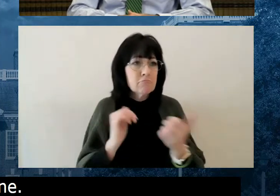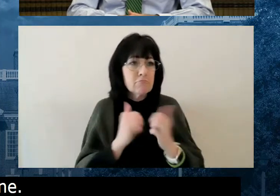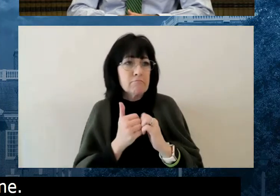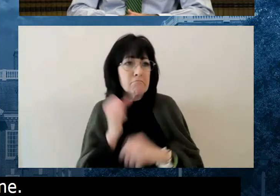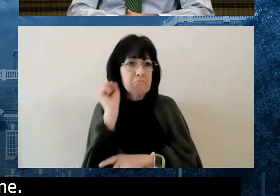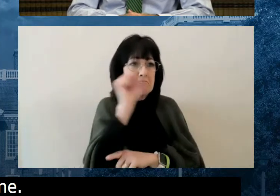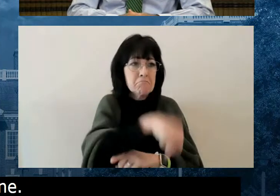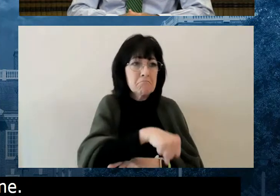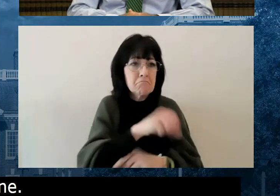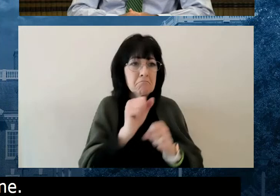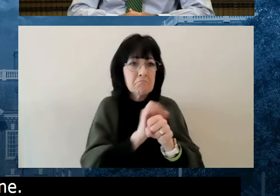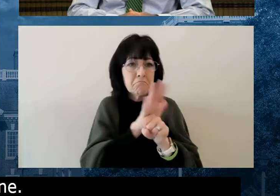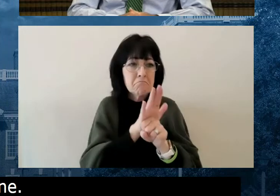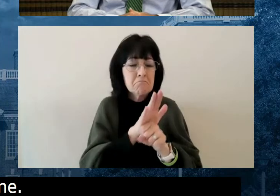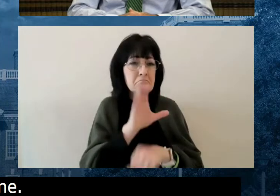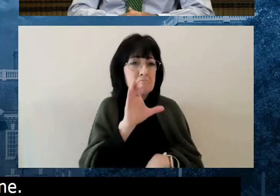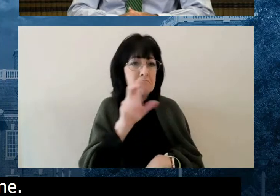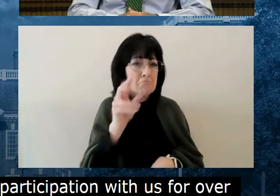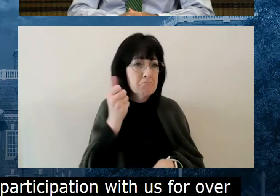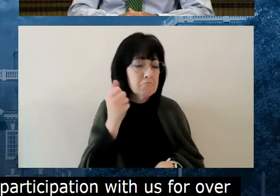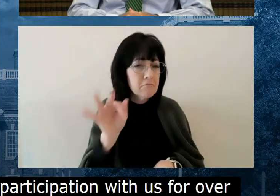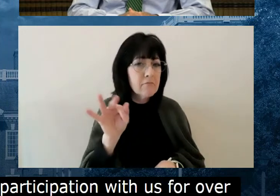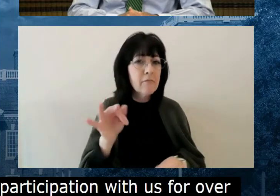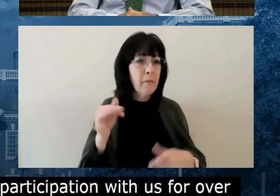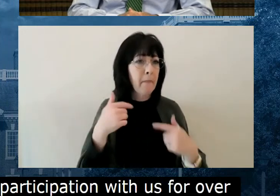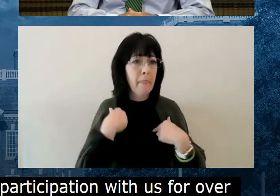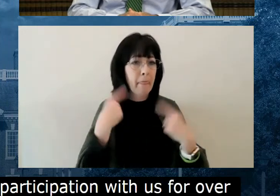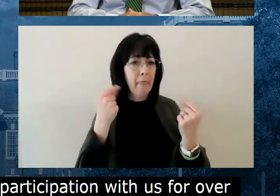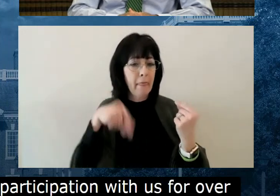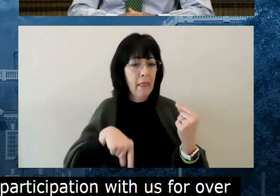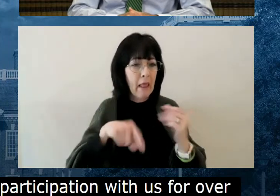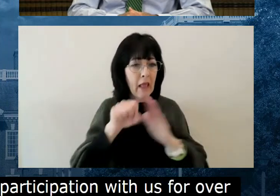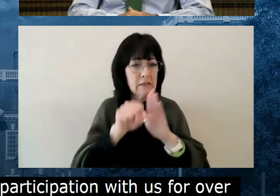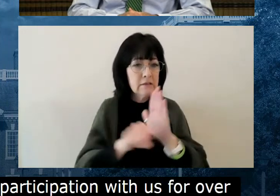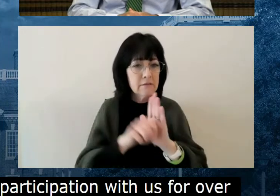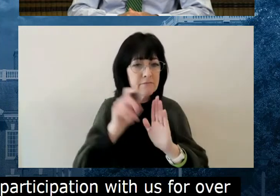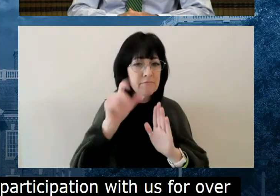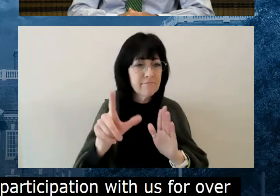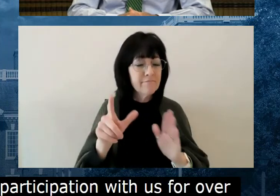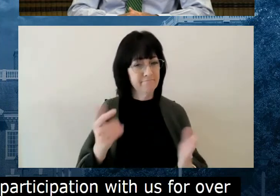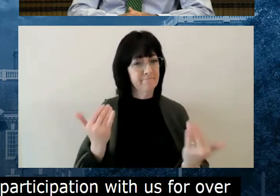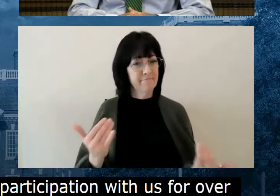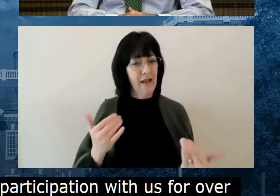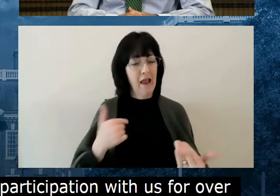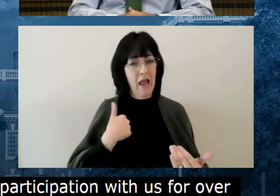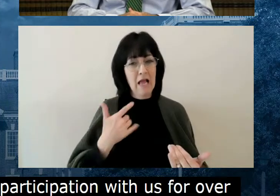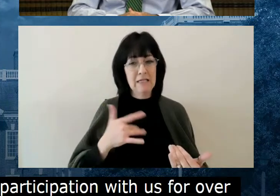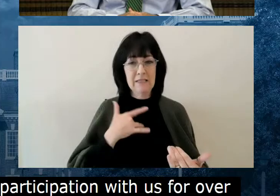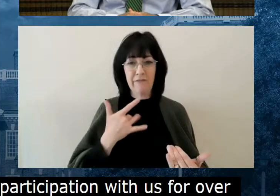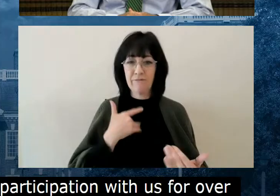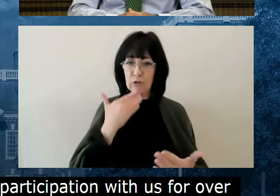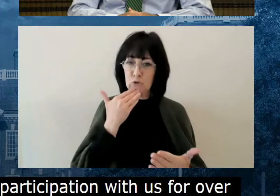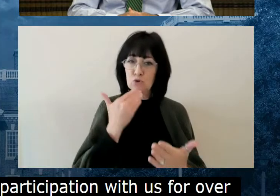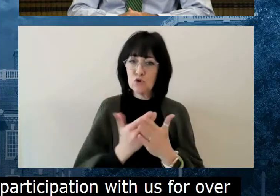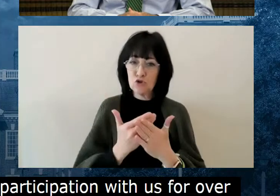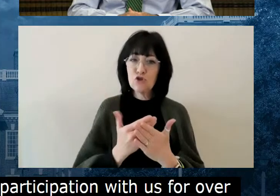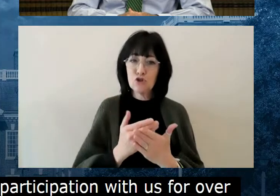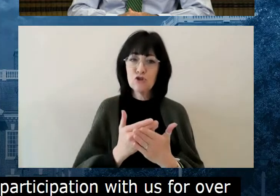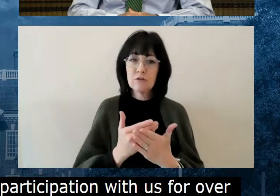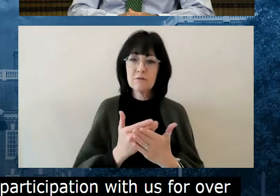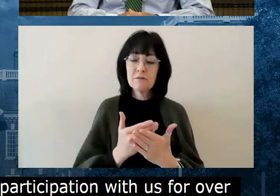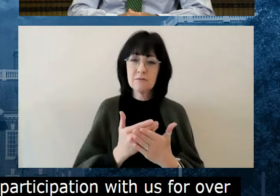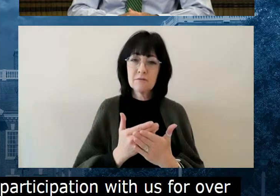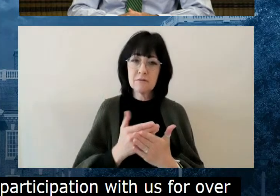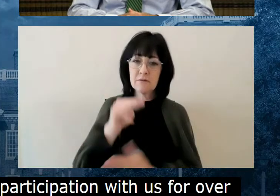state. And I think it's fair to say today, with the loosening of these restrictions targeted for May